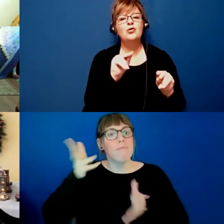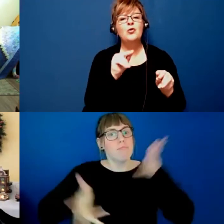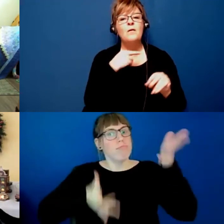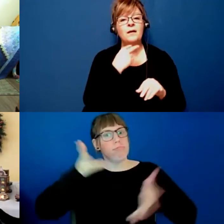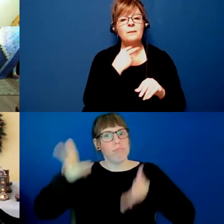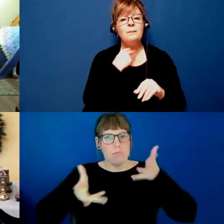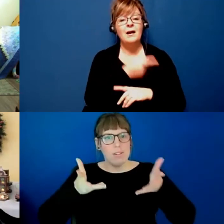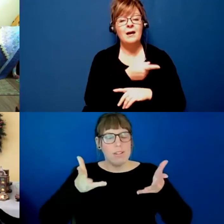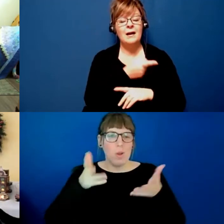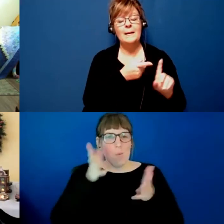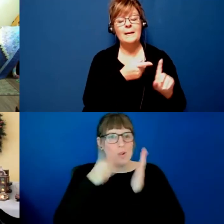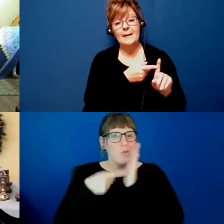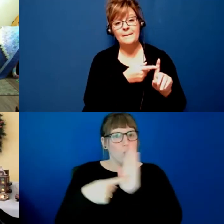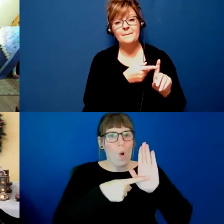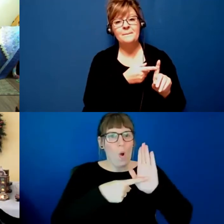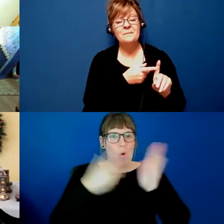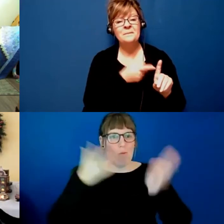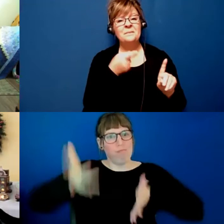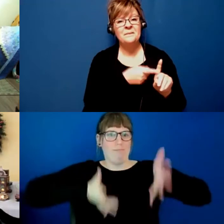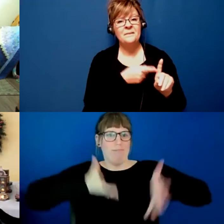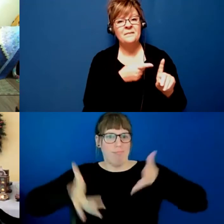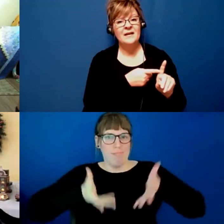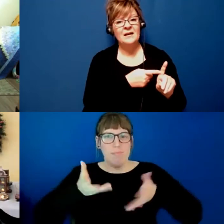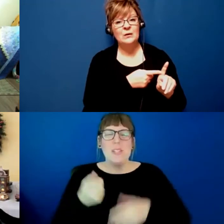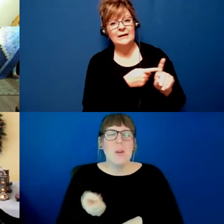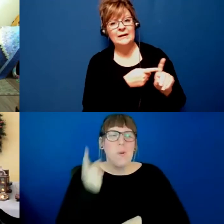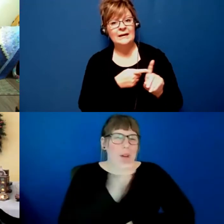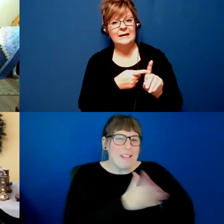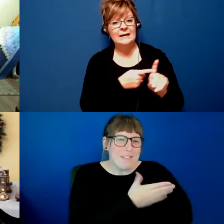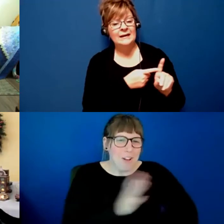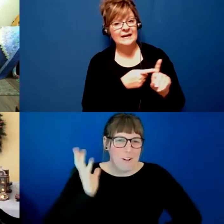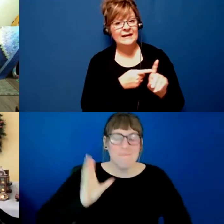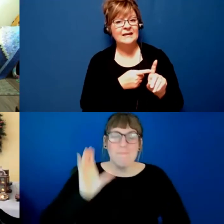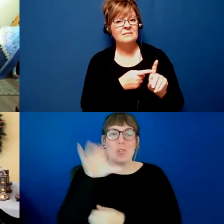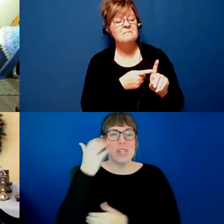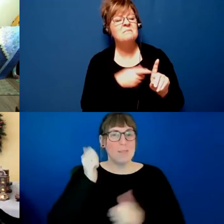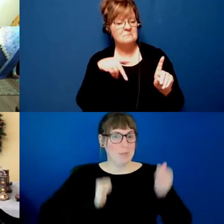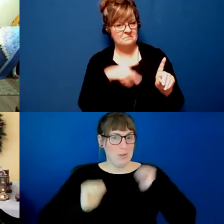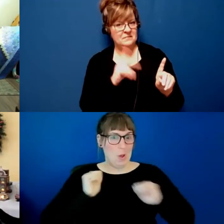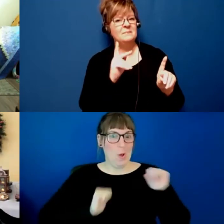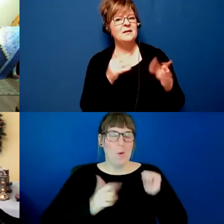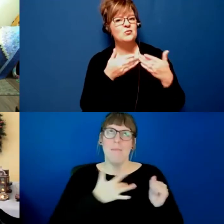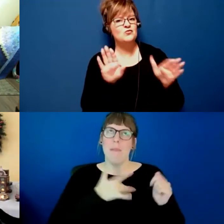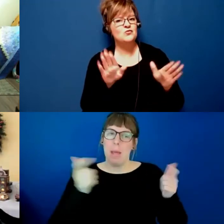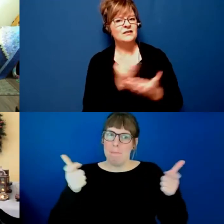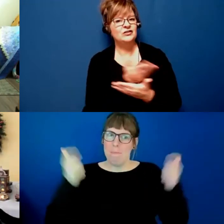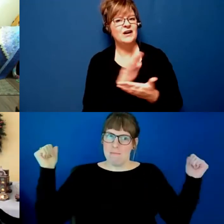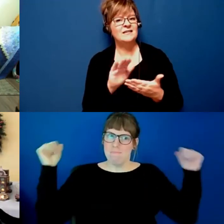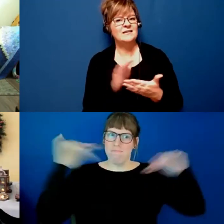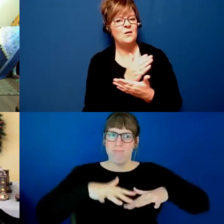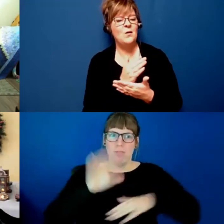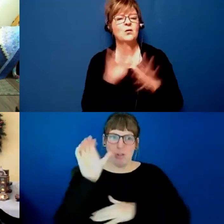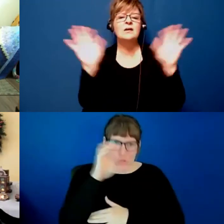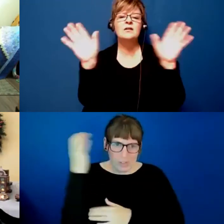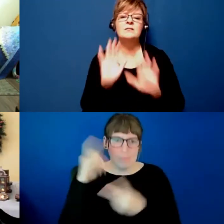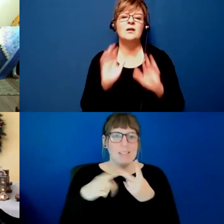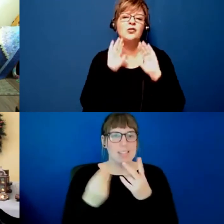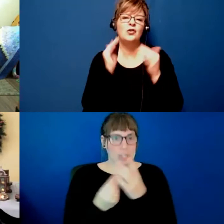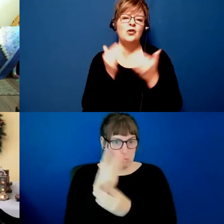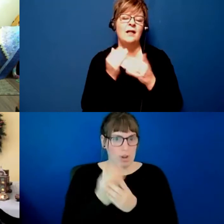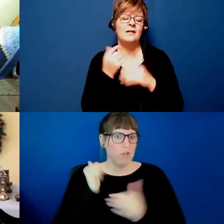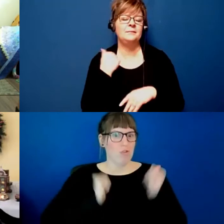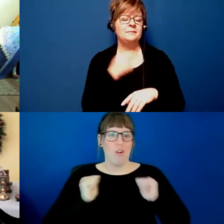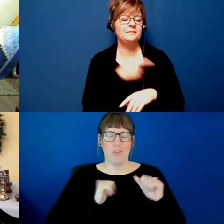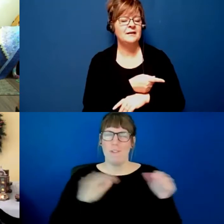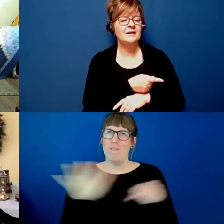start a song. It happened to be one of our Christmas shows, because we do these big concerts Christmas and spring. We pack the